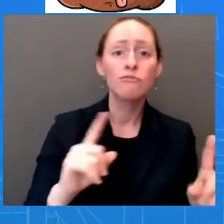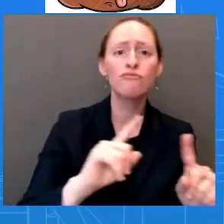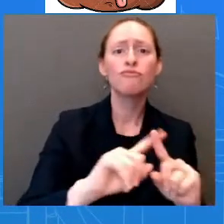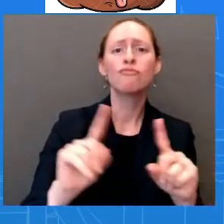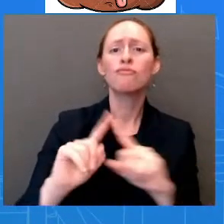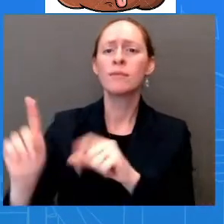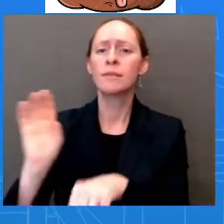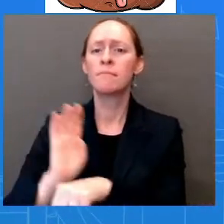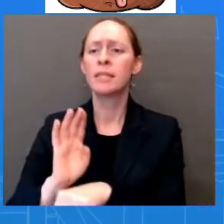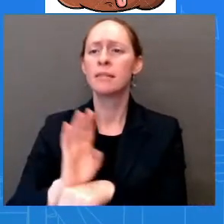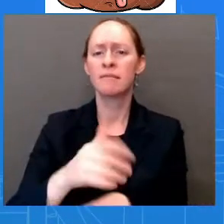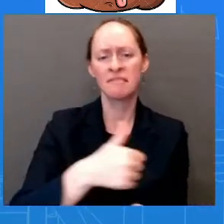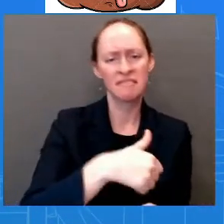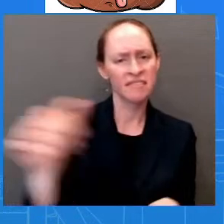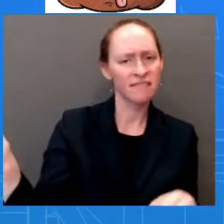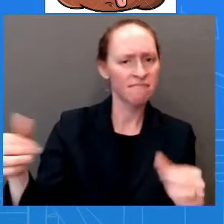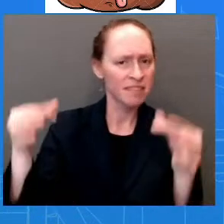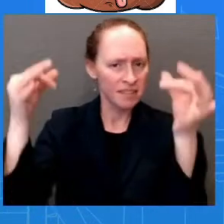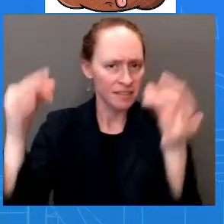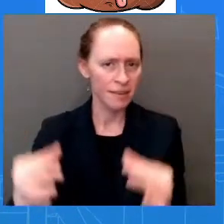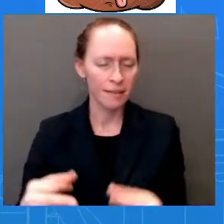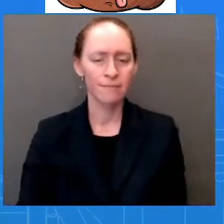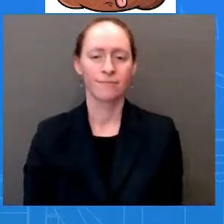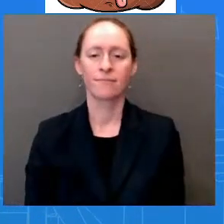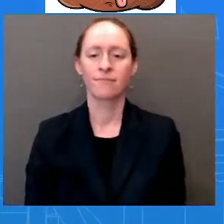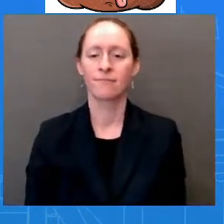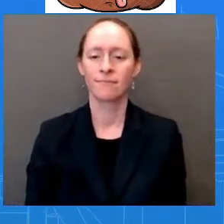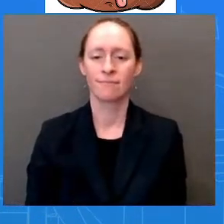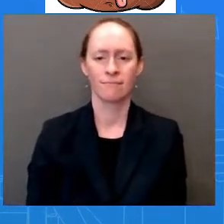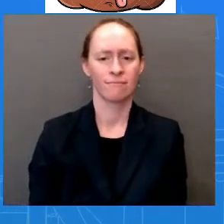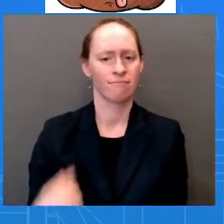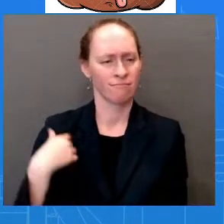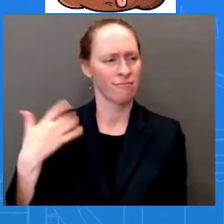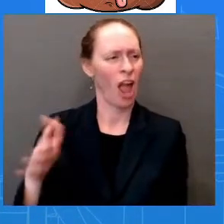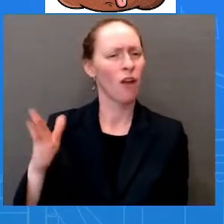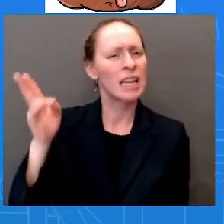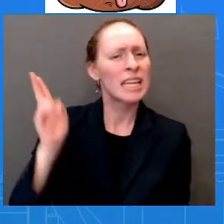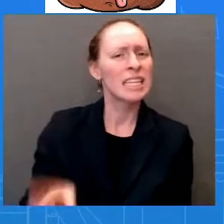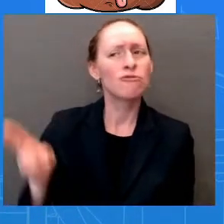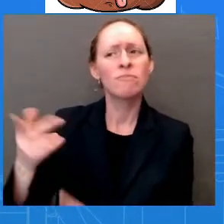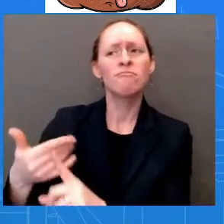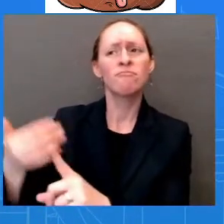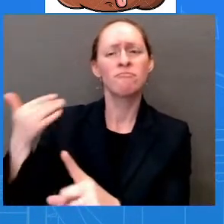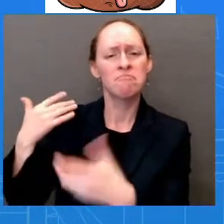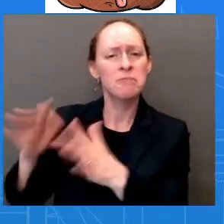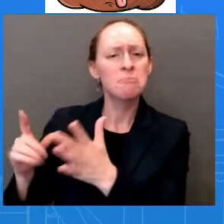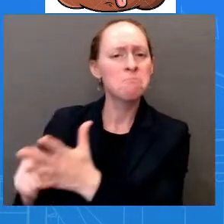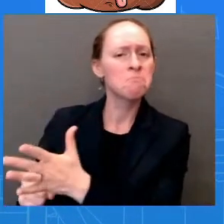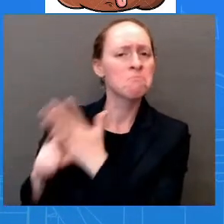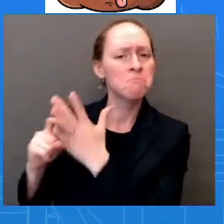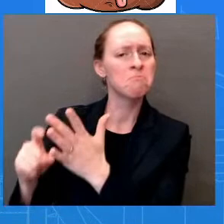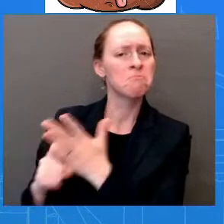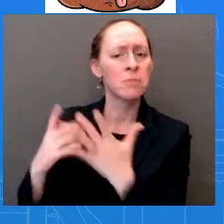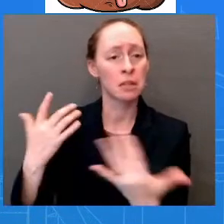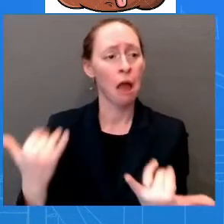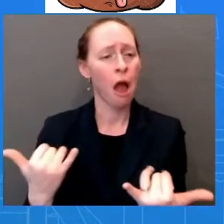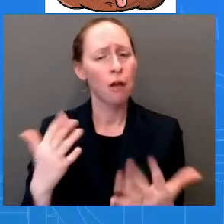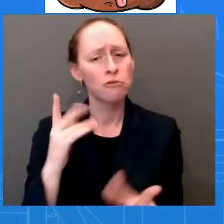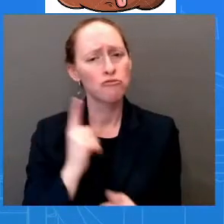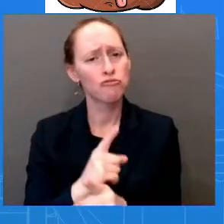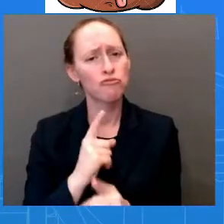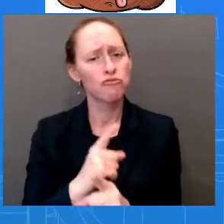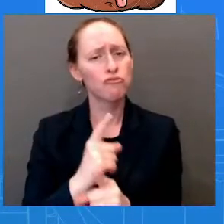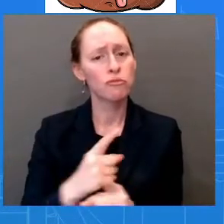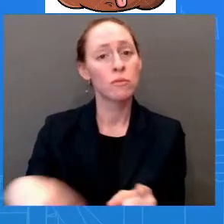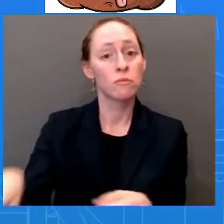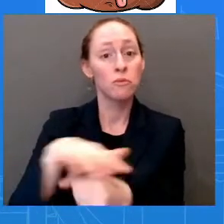of individual local decisions. They can make the mandates, but you don't have to follow them. That's what you should be saying. You are not required to